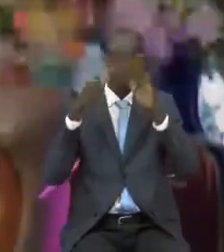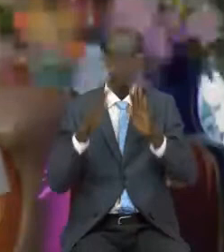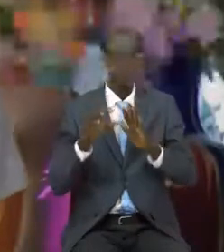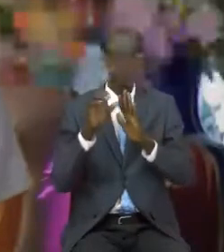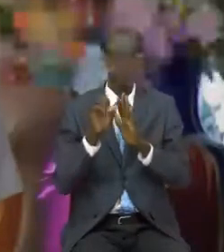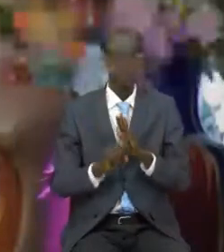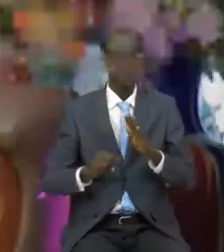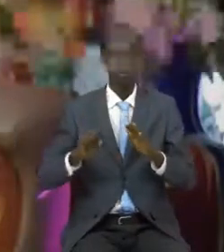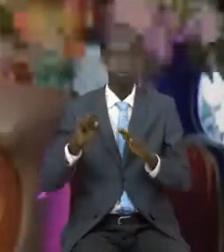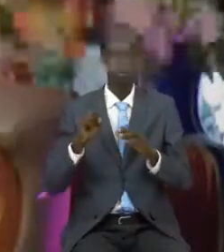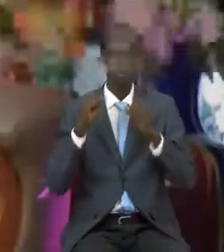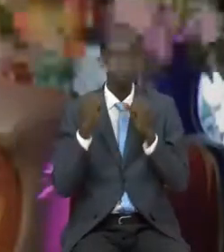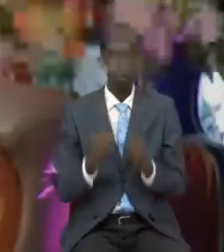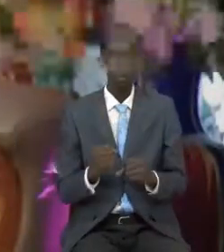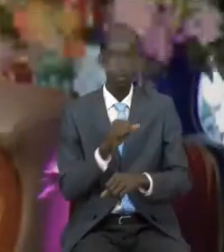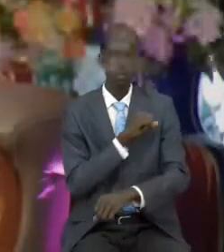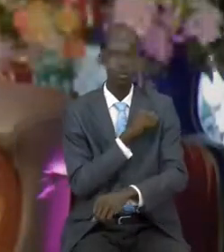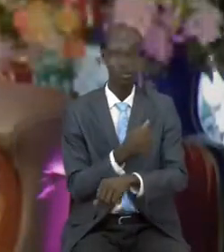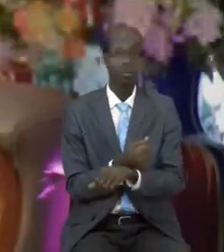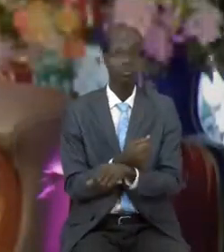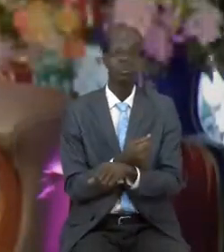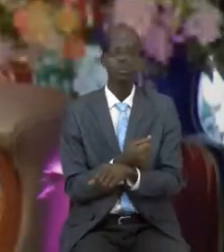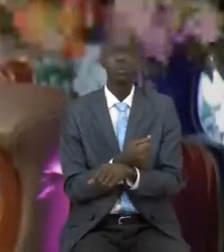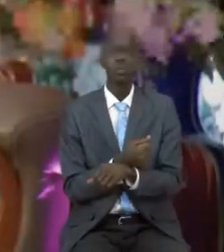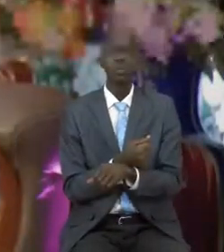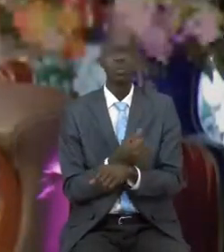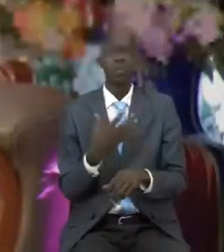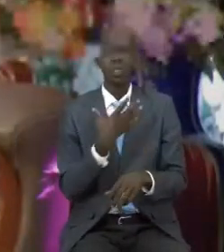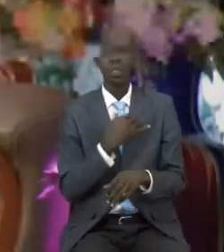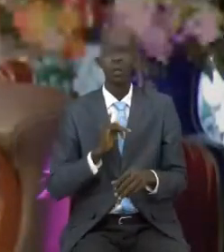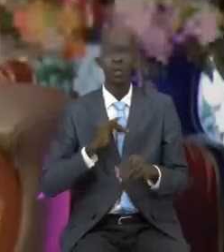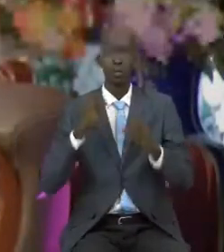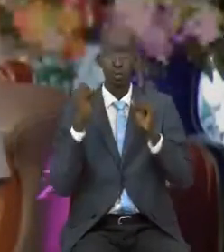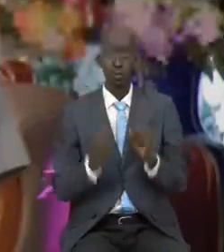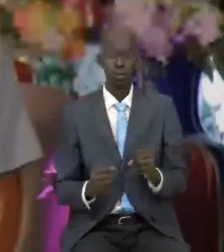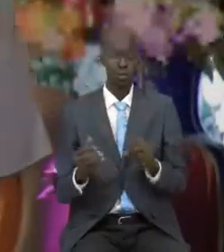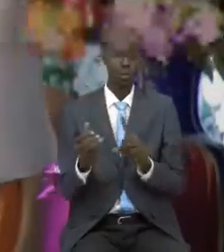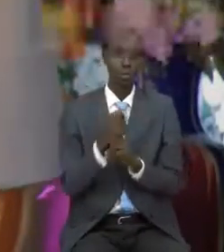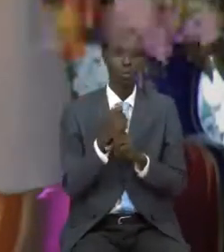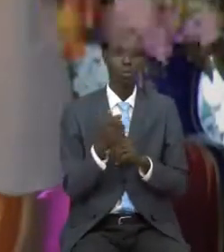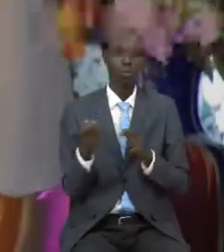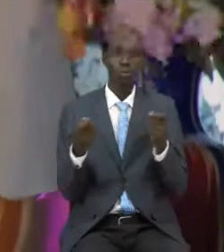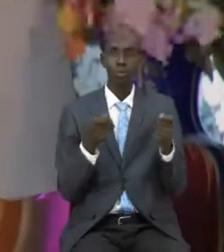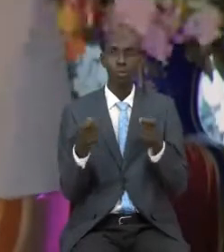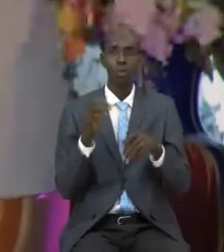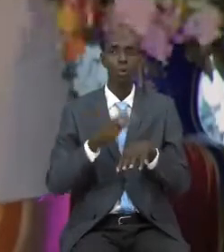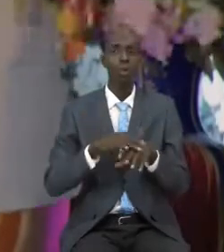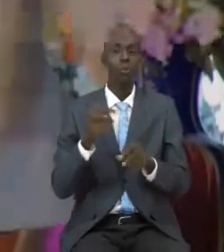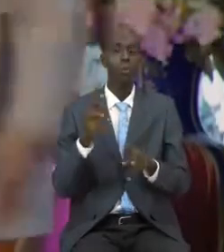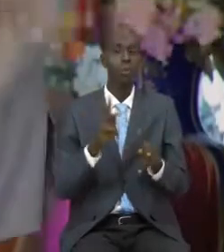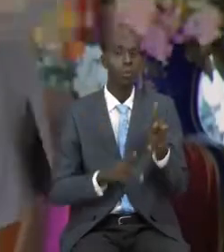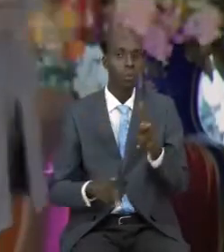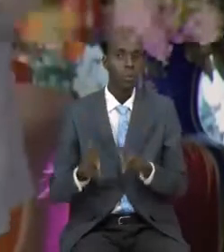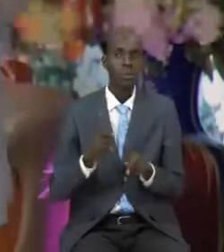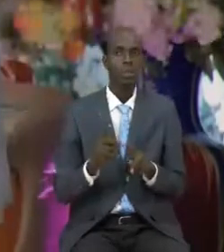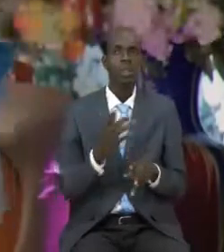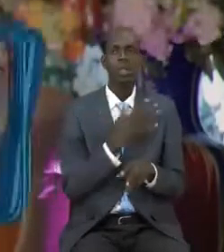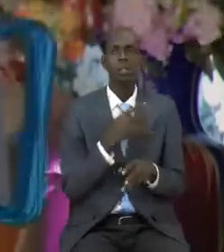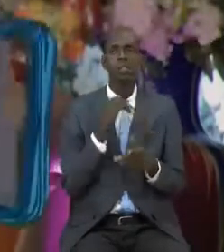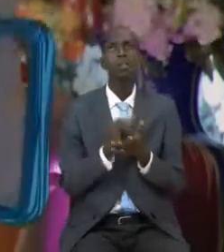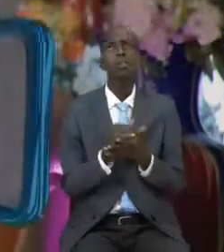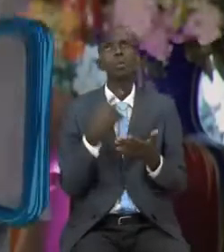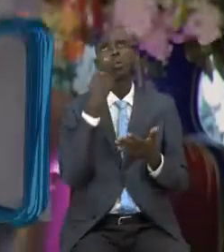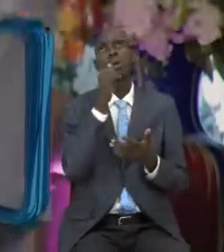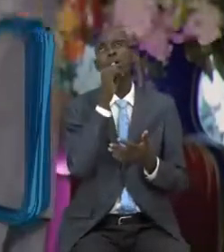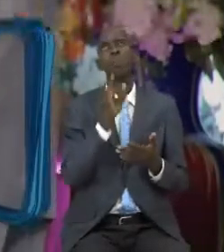own despotic hold on the people, and we say, Lord, who am I? What do